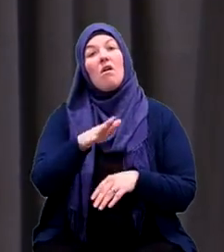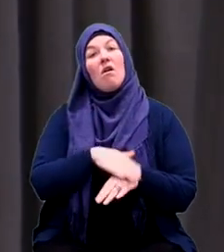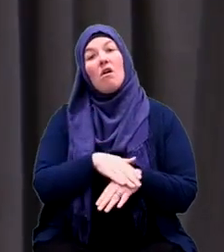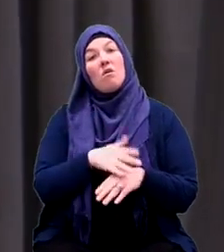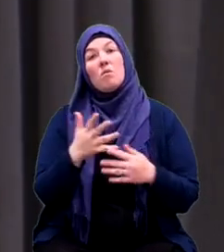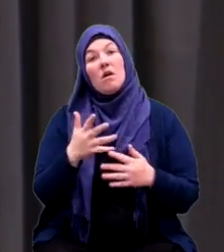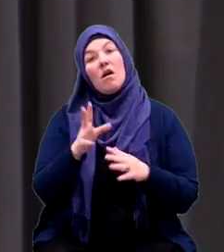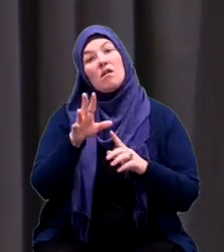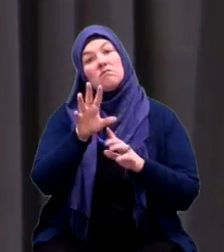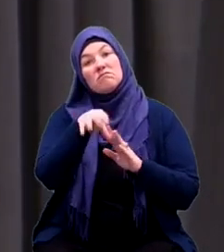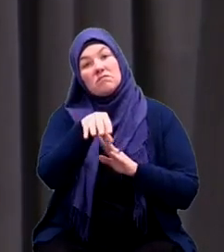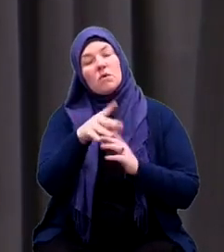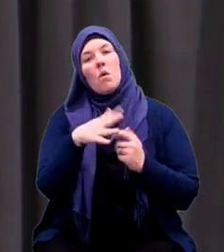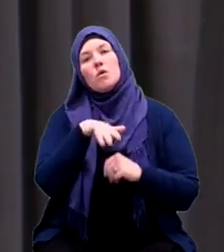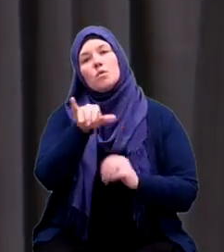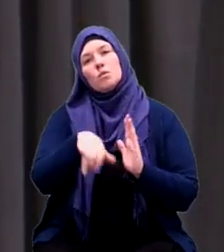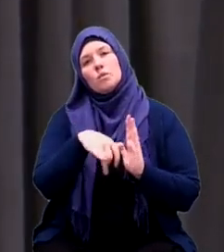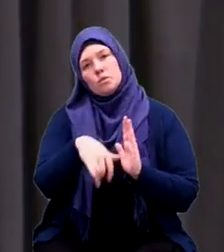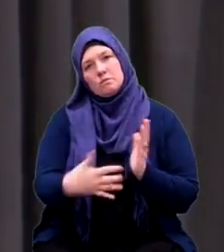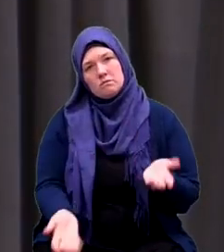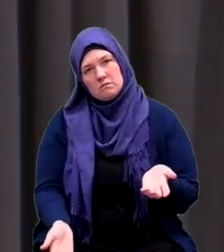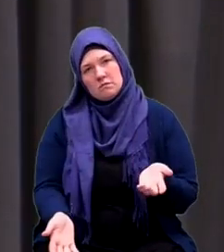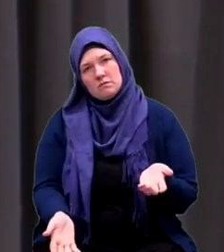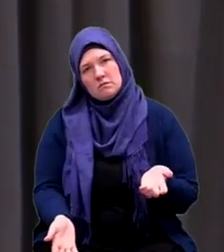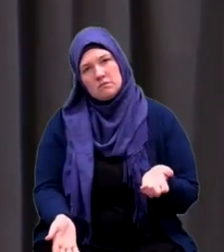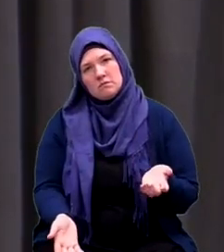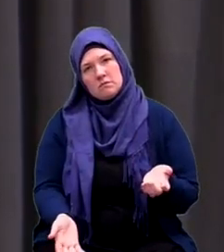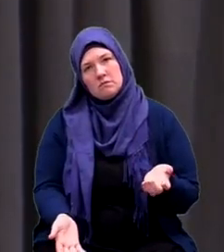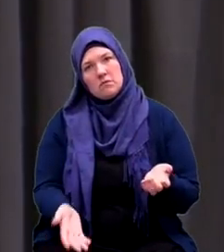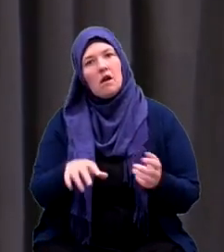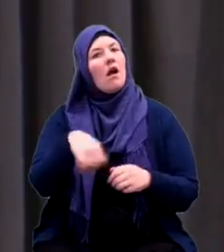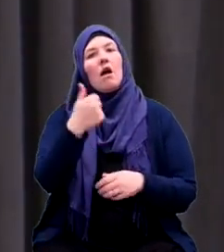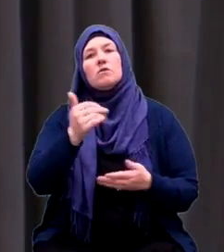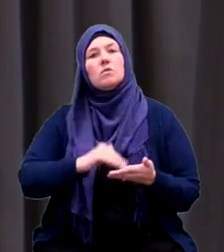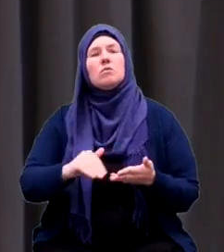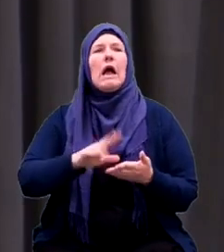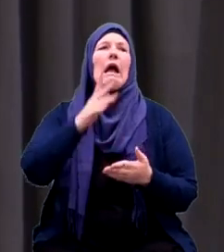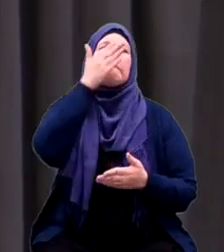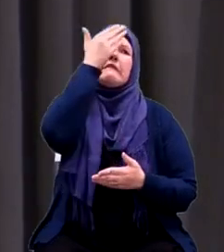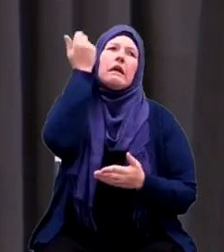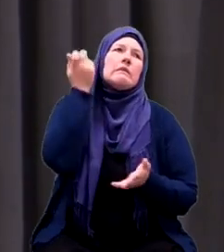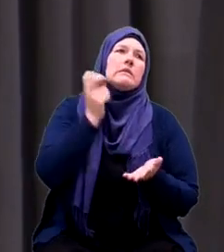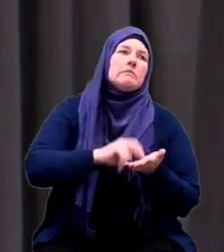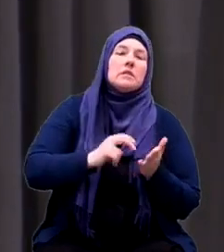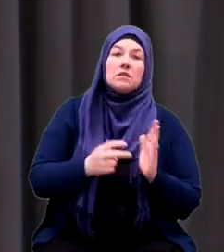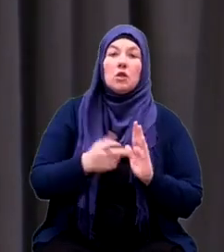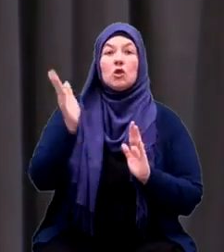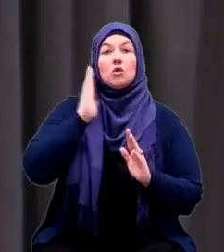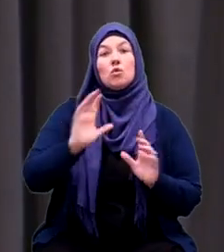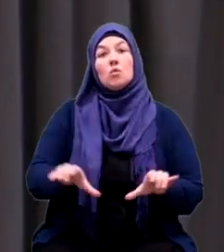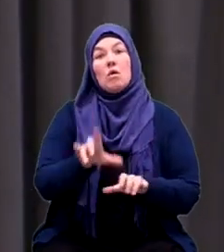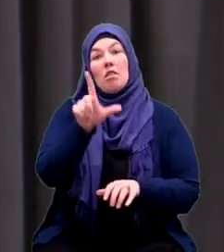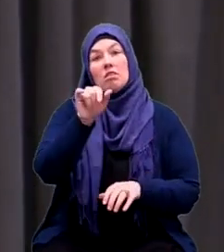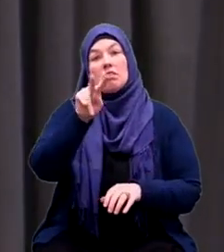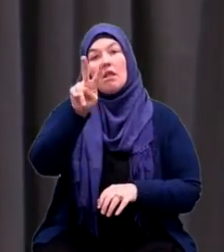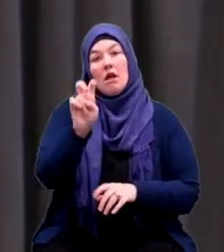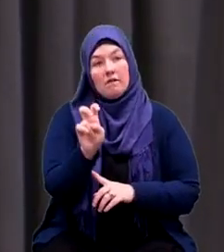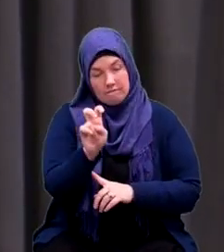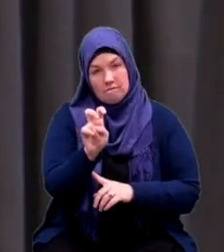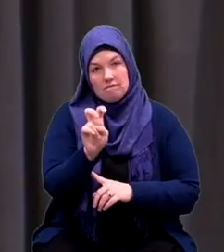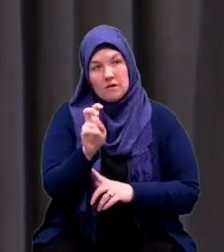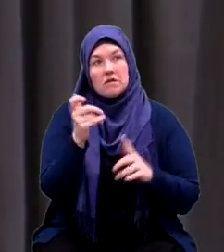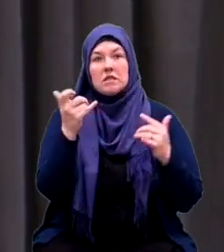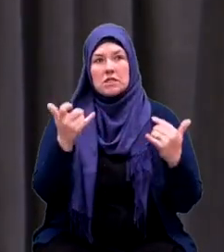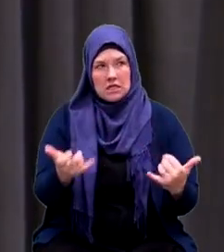on YouTube. So that also removes the other excuse. We used to do it live, at